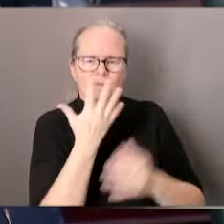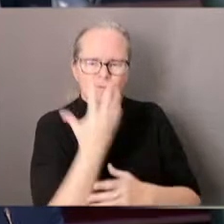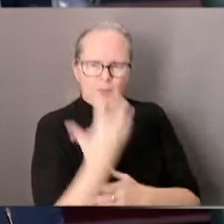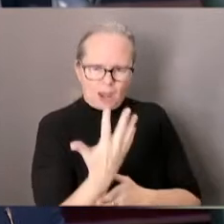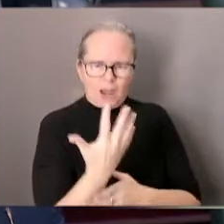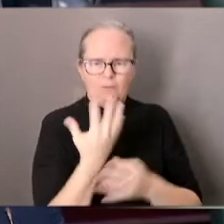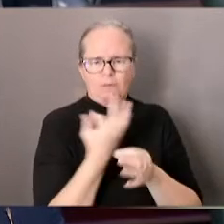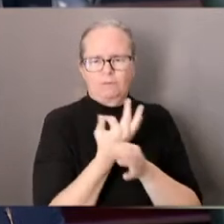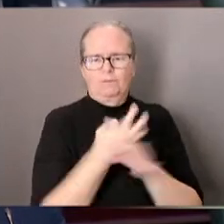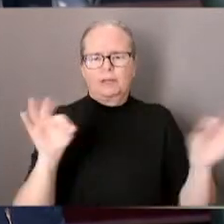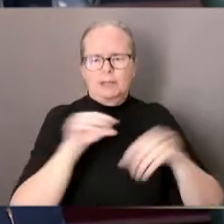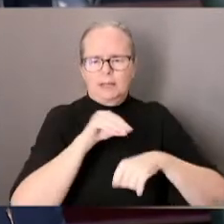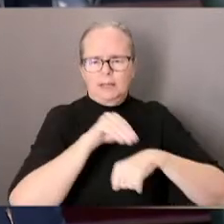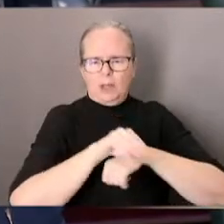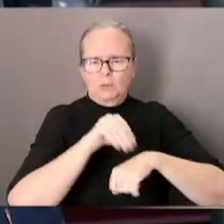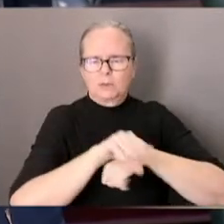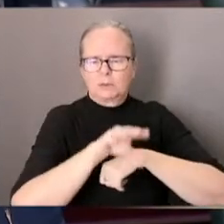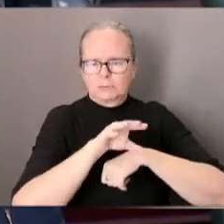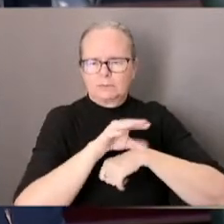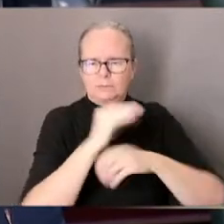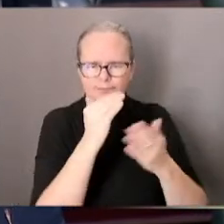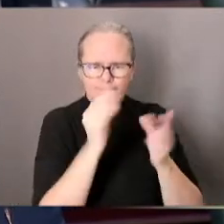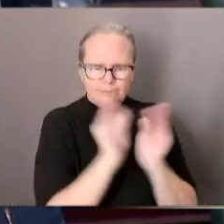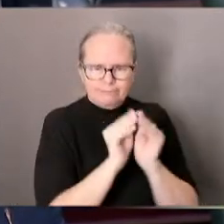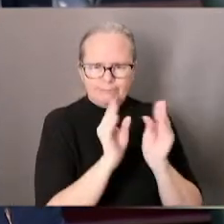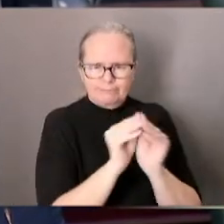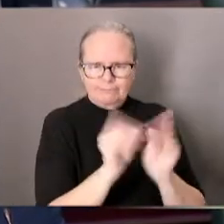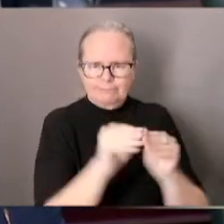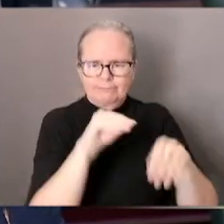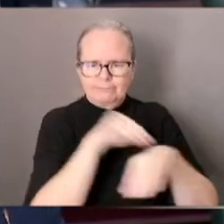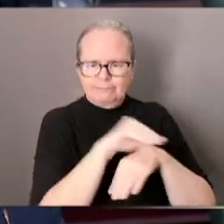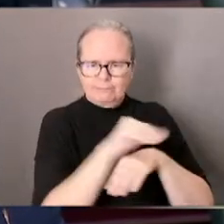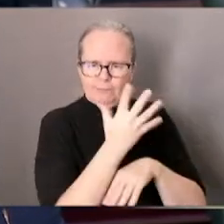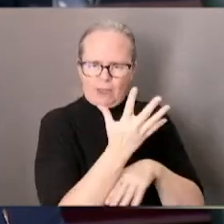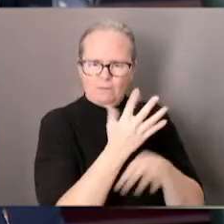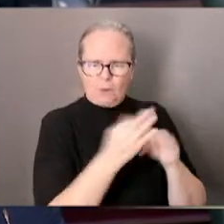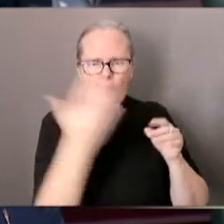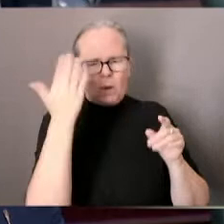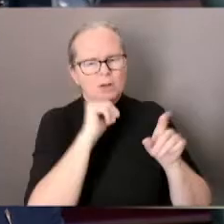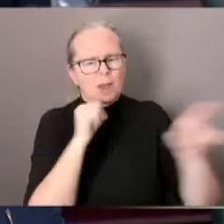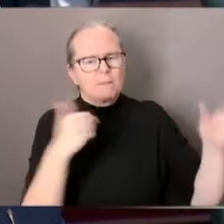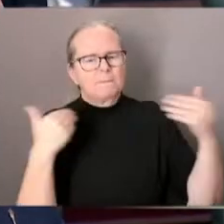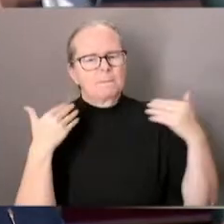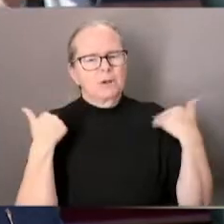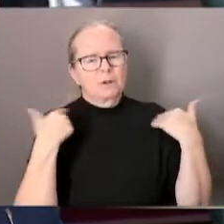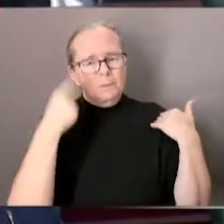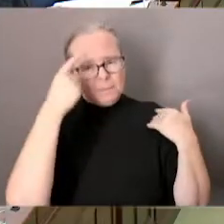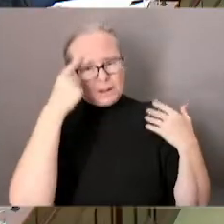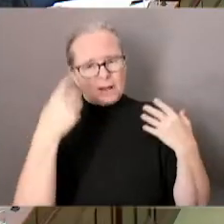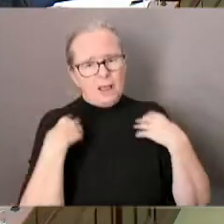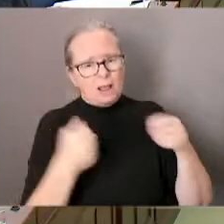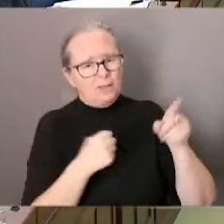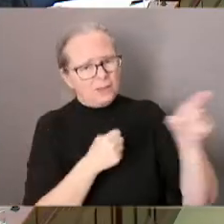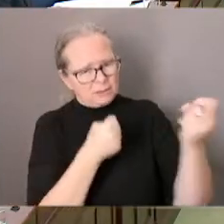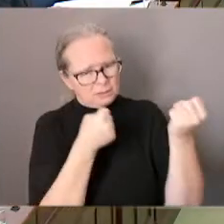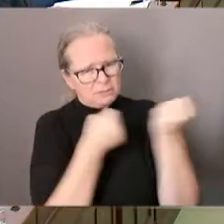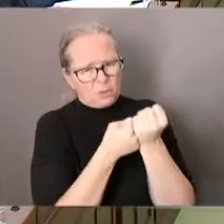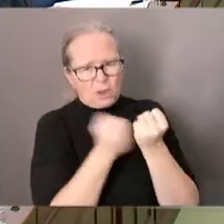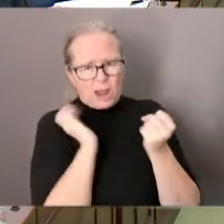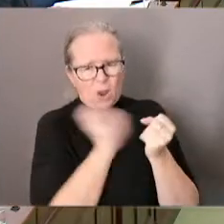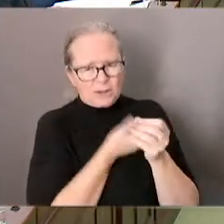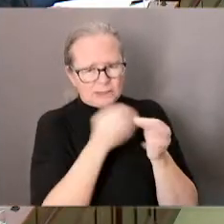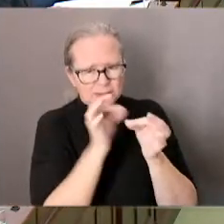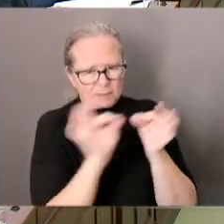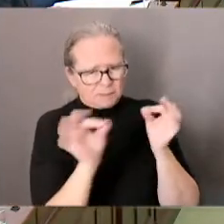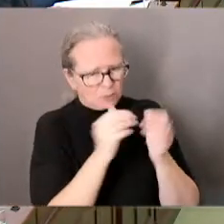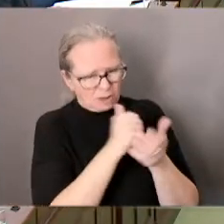health why hasn't the minister of mental health and addiction support our simple policy that could help so many The Honorable the